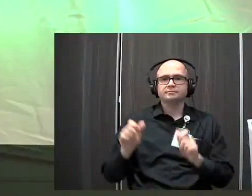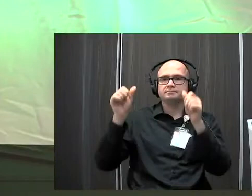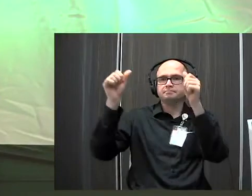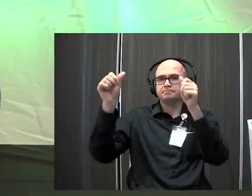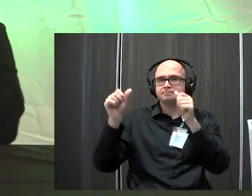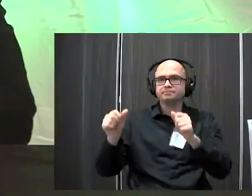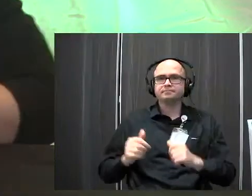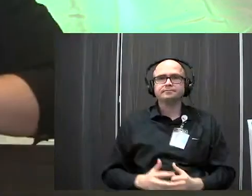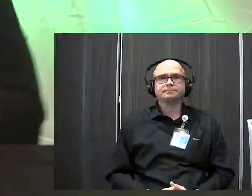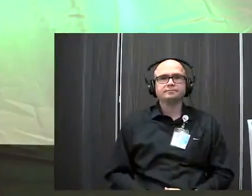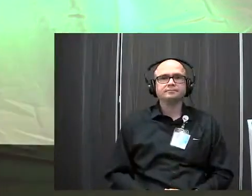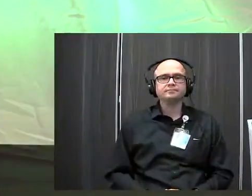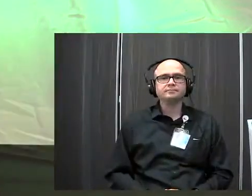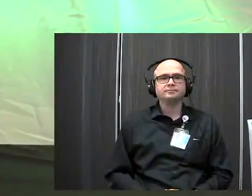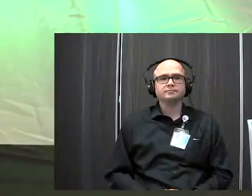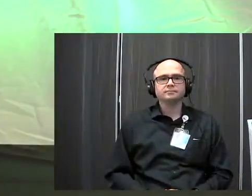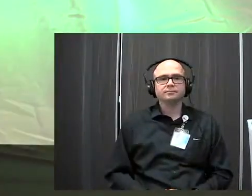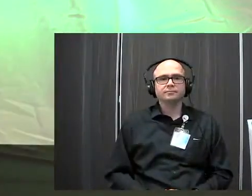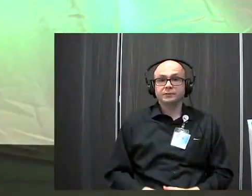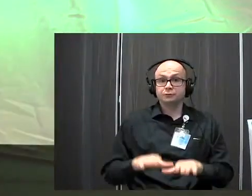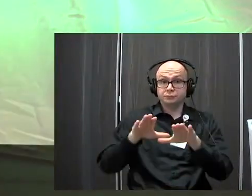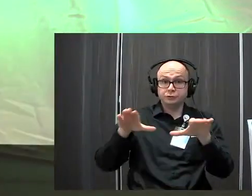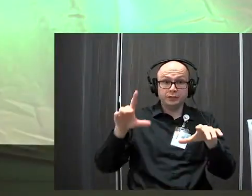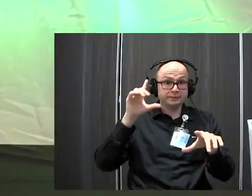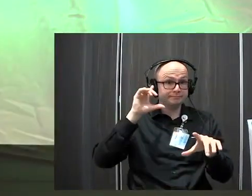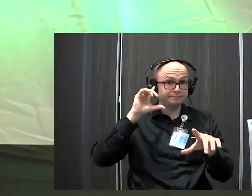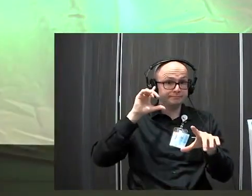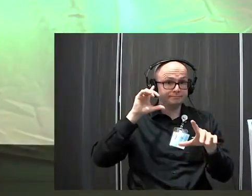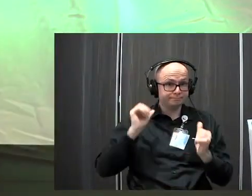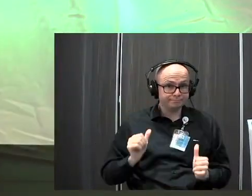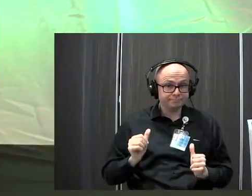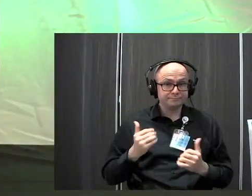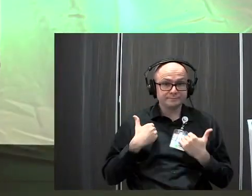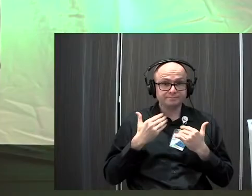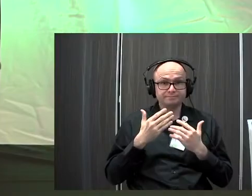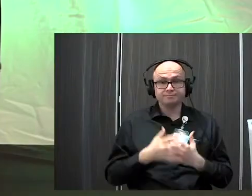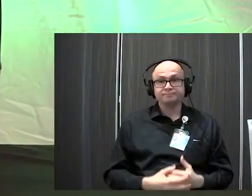poll question, does your child have some degree of hearing loss?